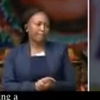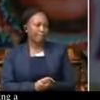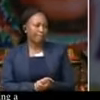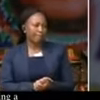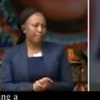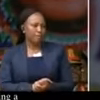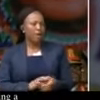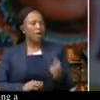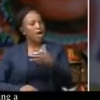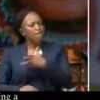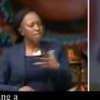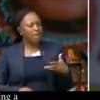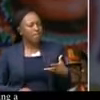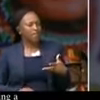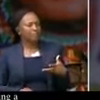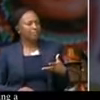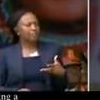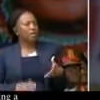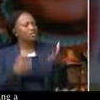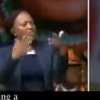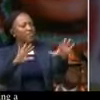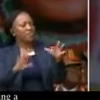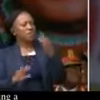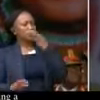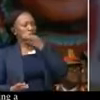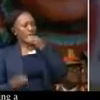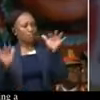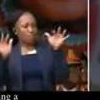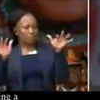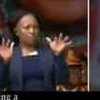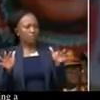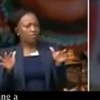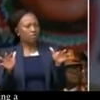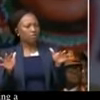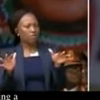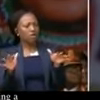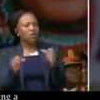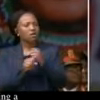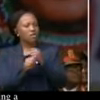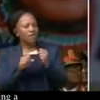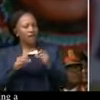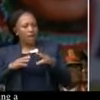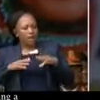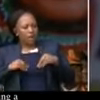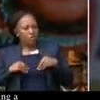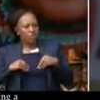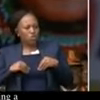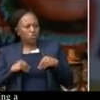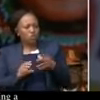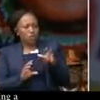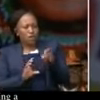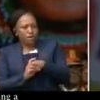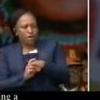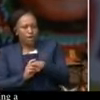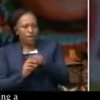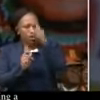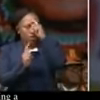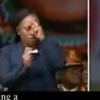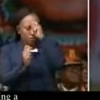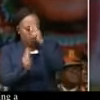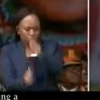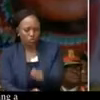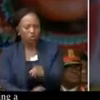Mama, the same people who shocked us by not allowing you to pay tribute to the late Peter